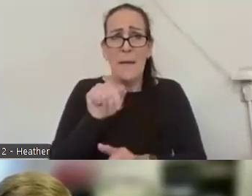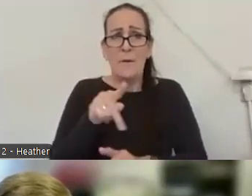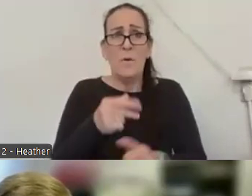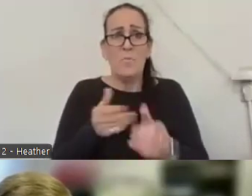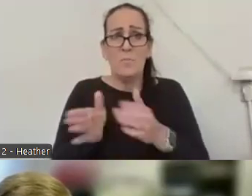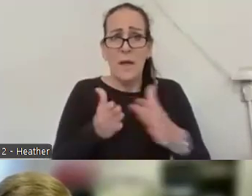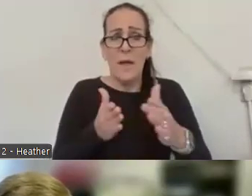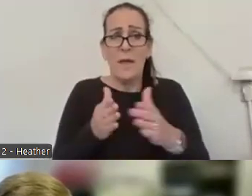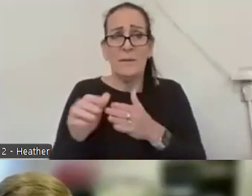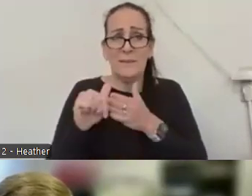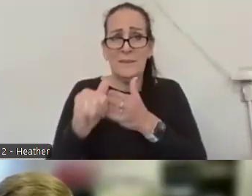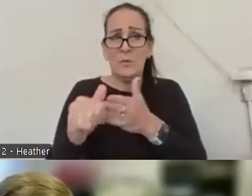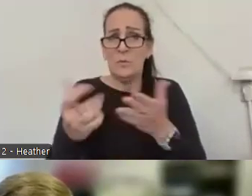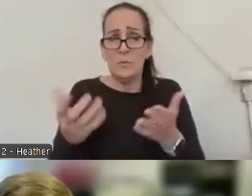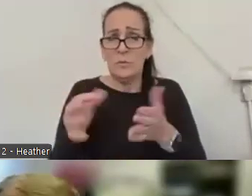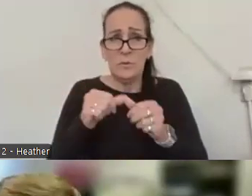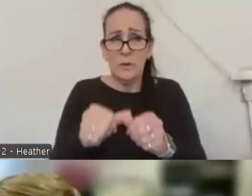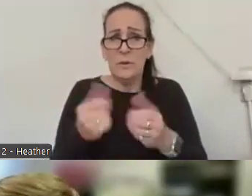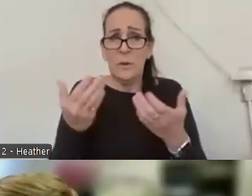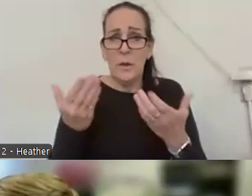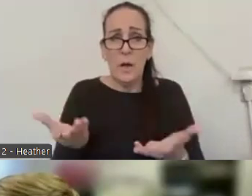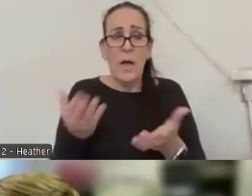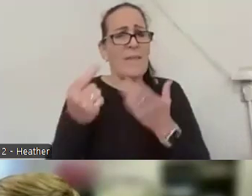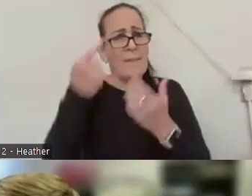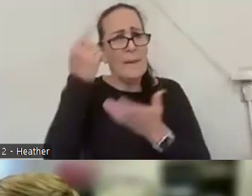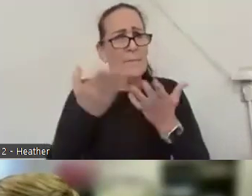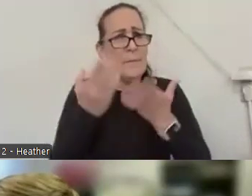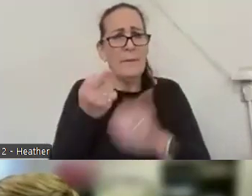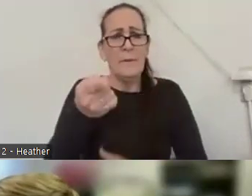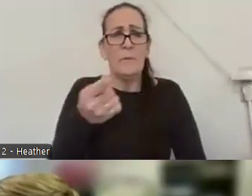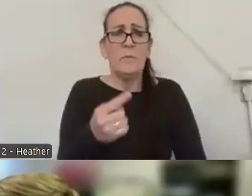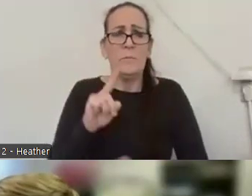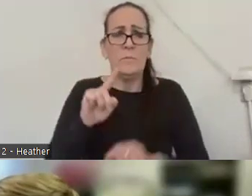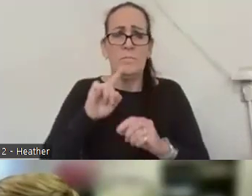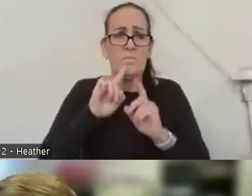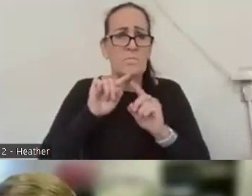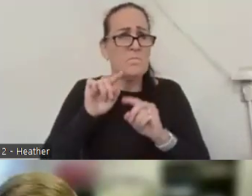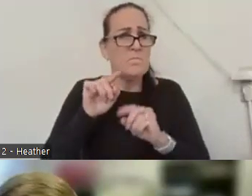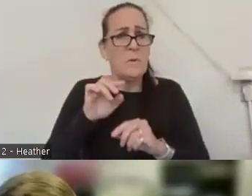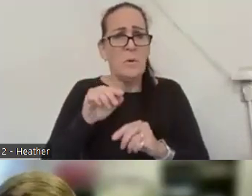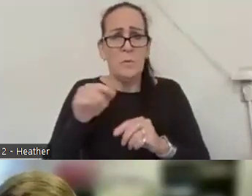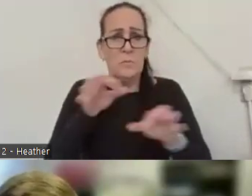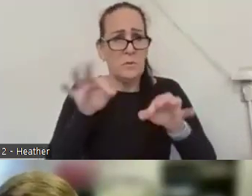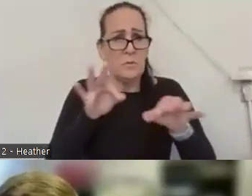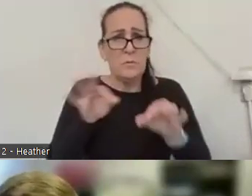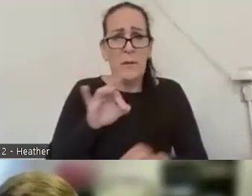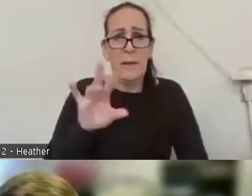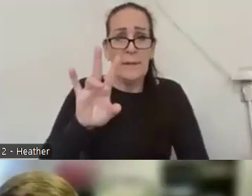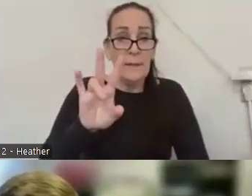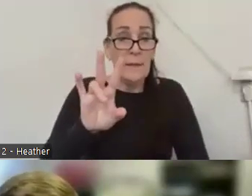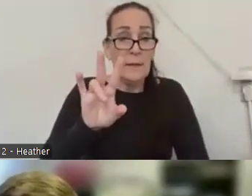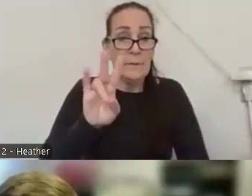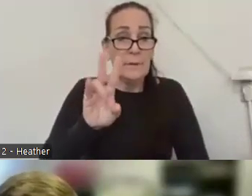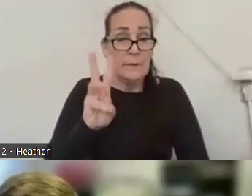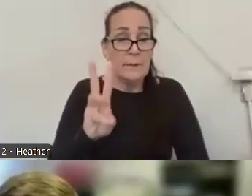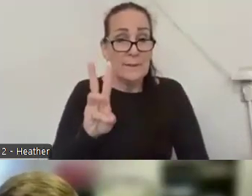funding. And I think one of you mentioned 76 grantees were local agencies. And maybe there's a way